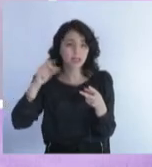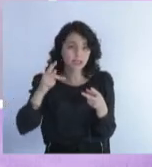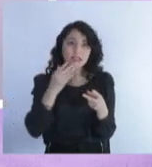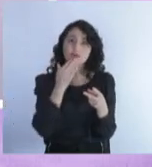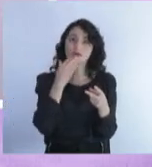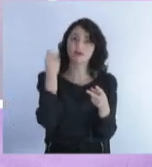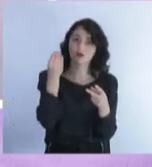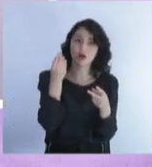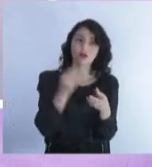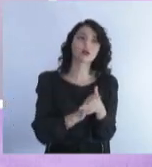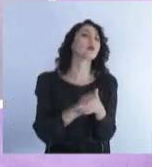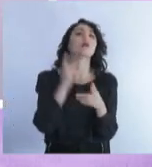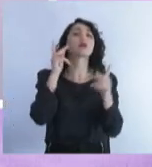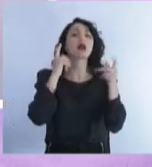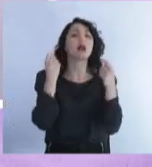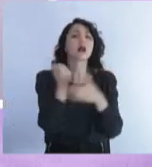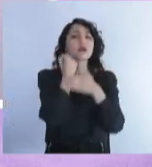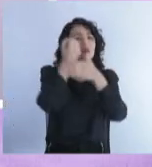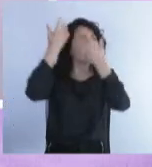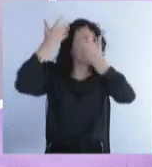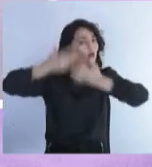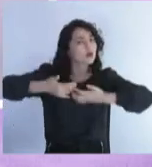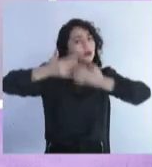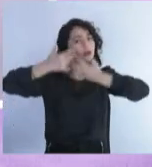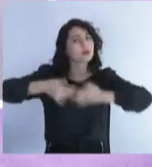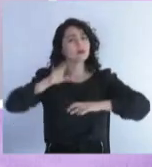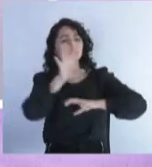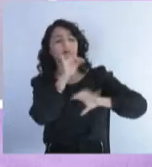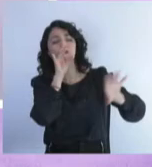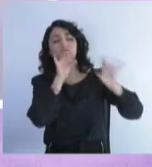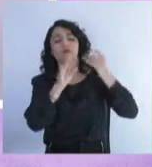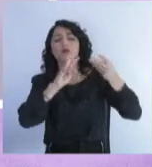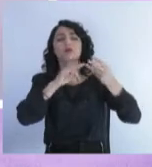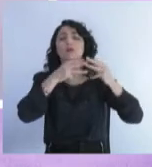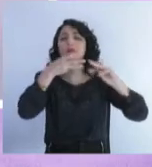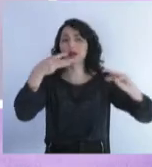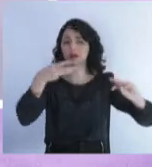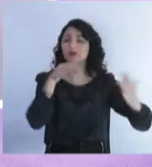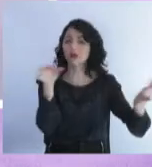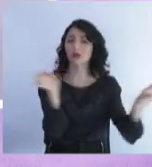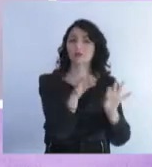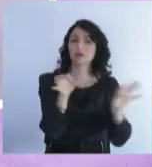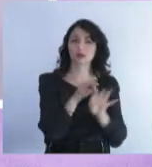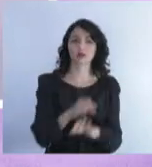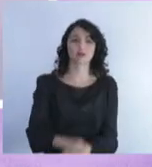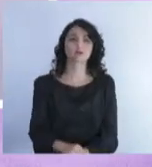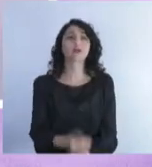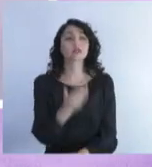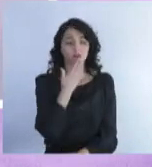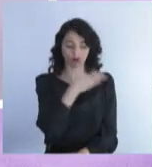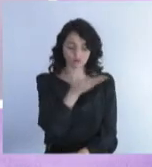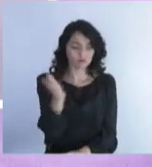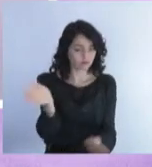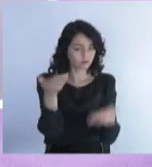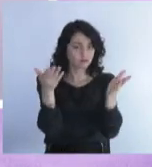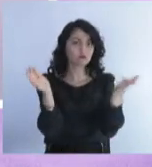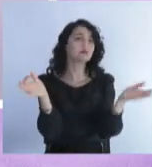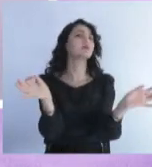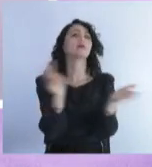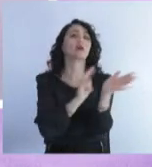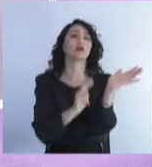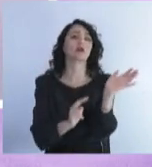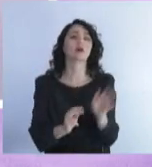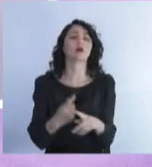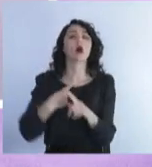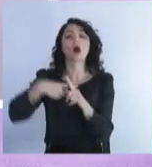developed cognitive therapy, that go into more detail about this method. I recommend it. There's another